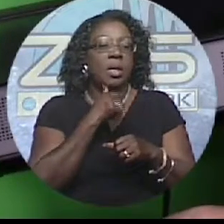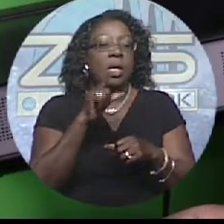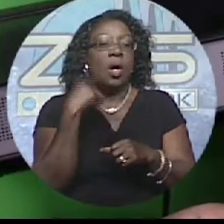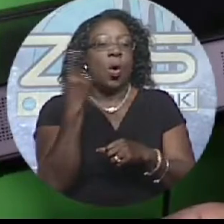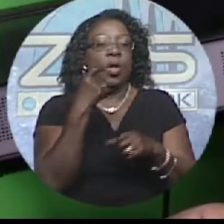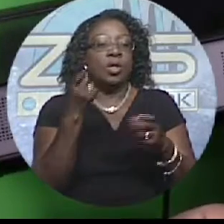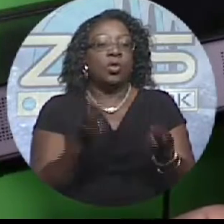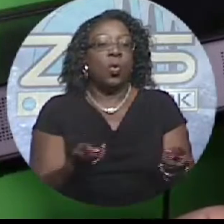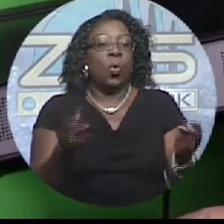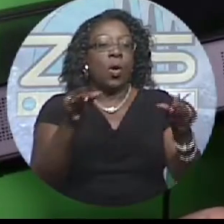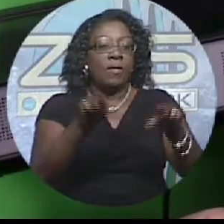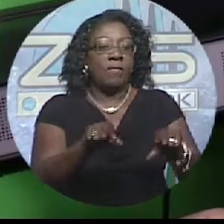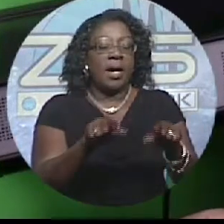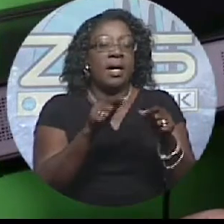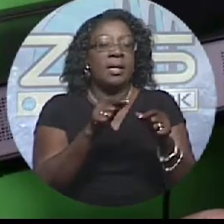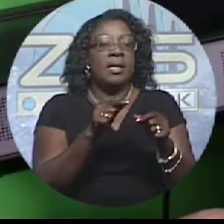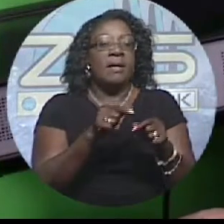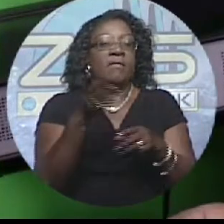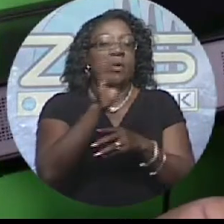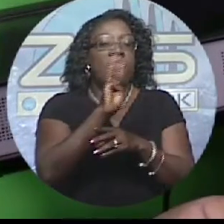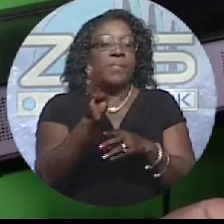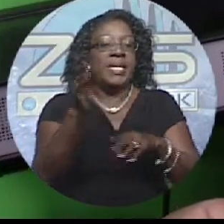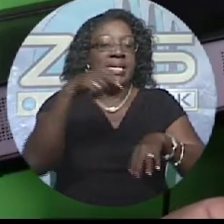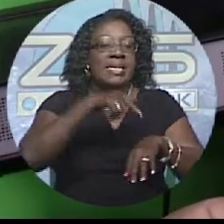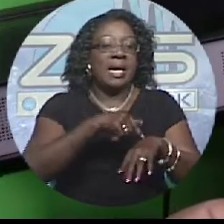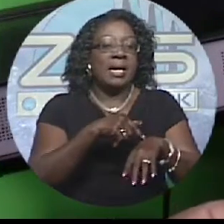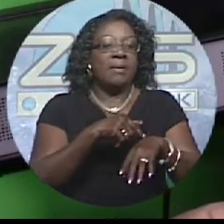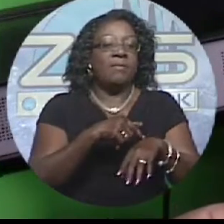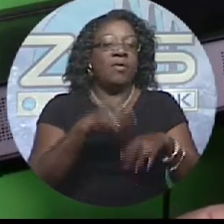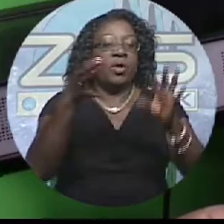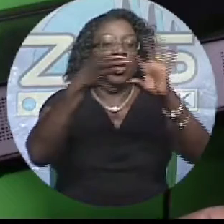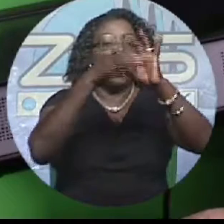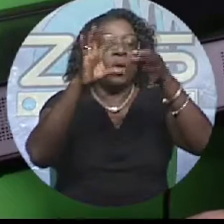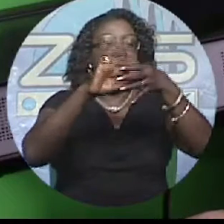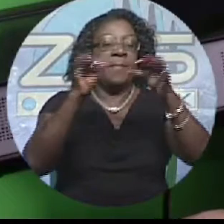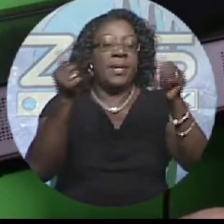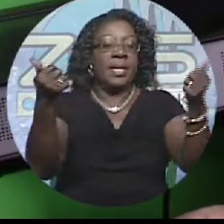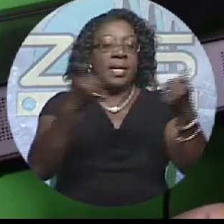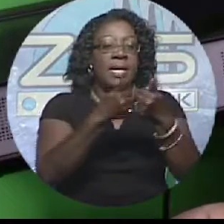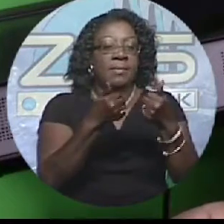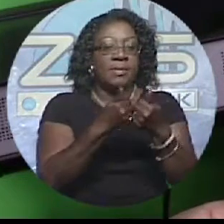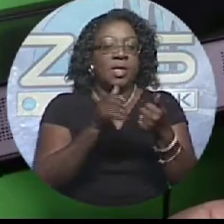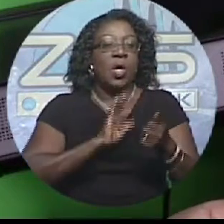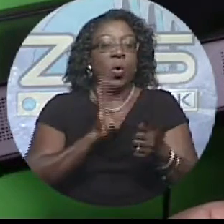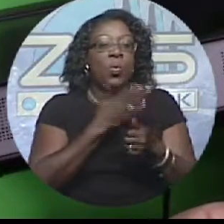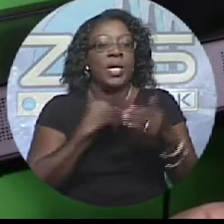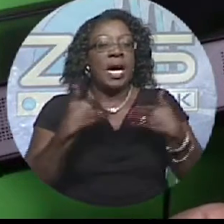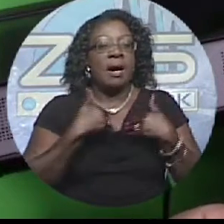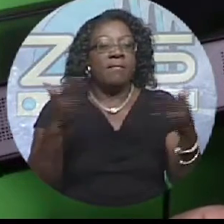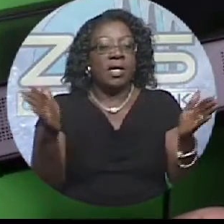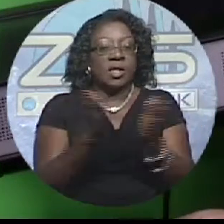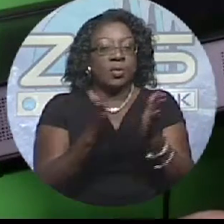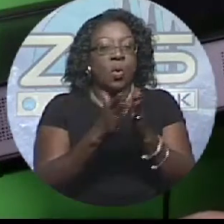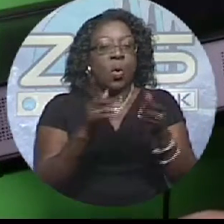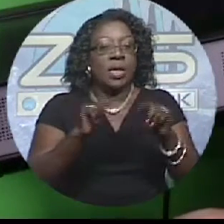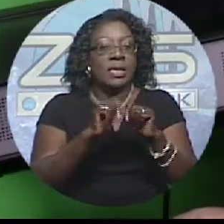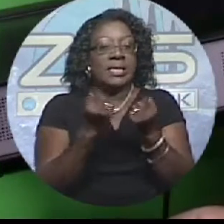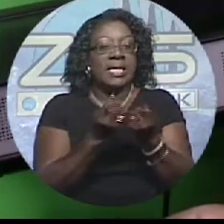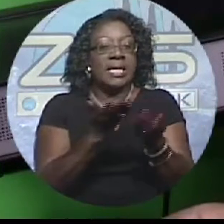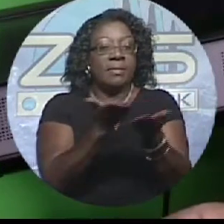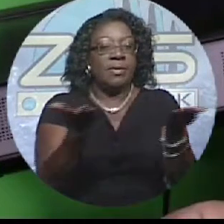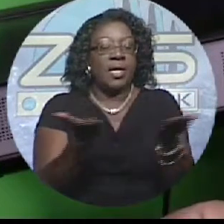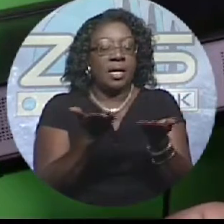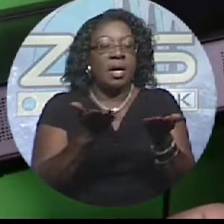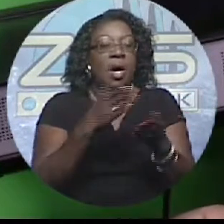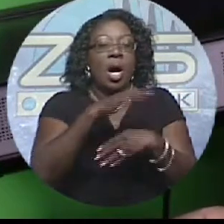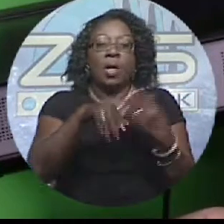also qualified with a B time for the Olympic Games in Rio. And we have a small team there. All of our swimmers made it back to the